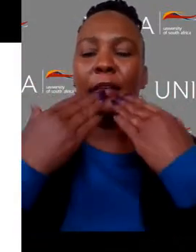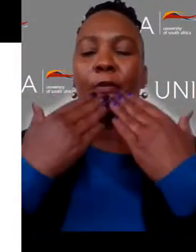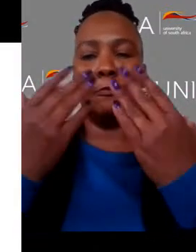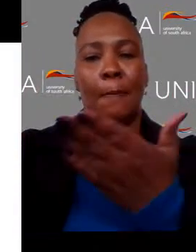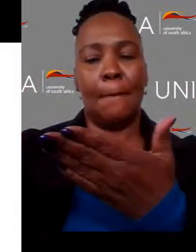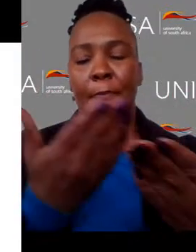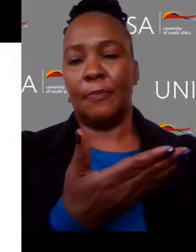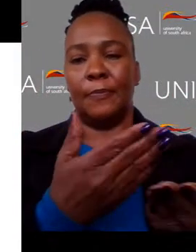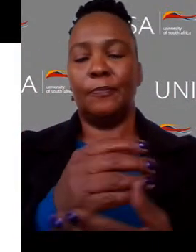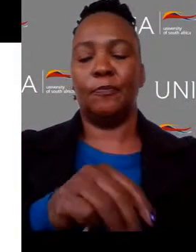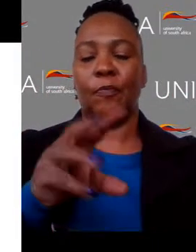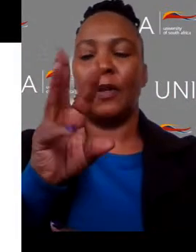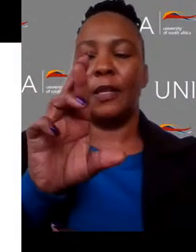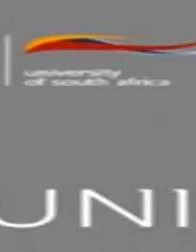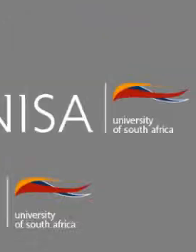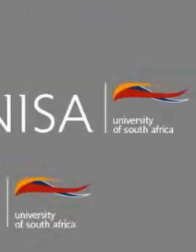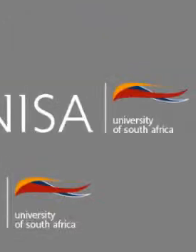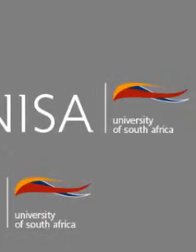Richard.